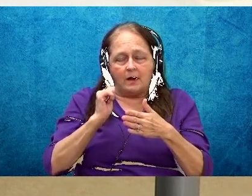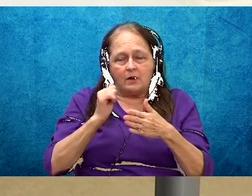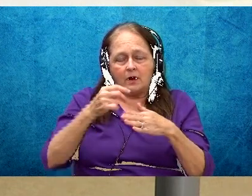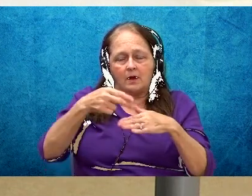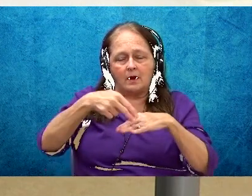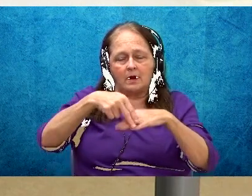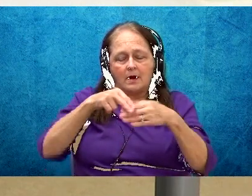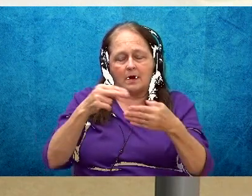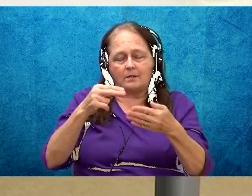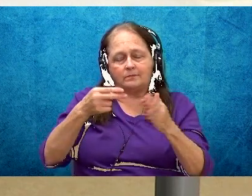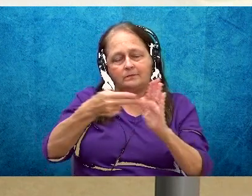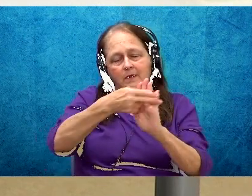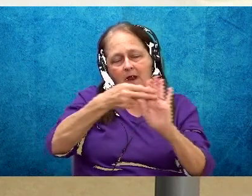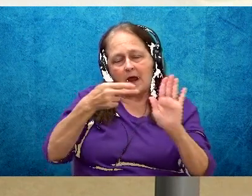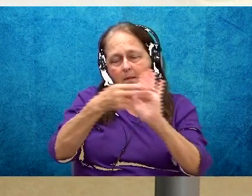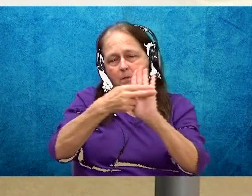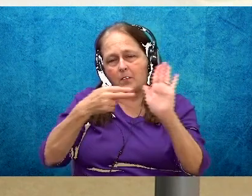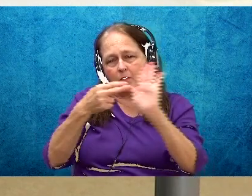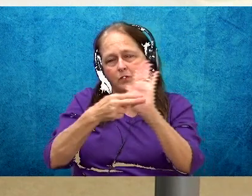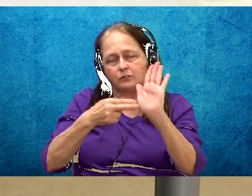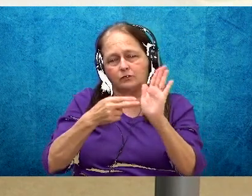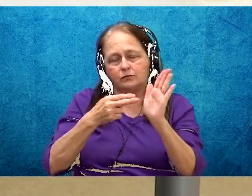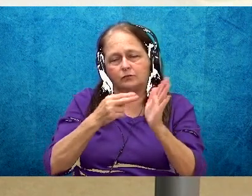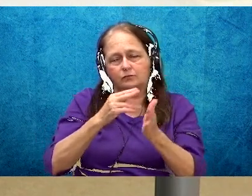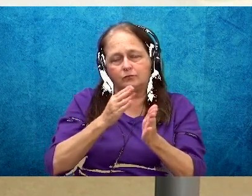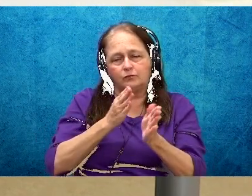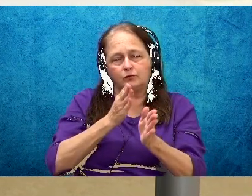your pieces just so that you keep them straight.